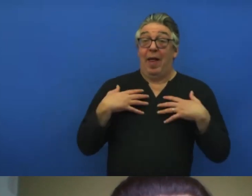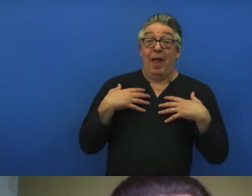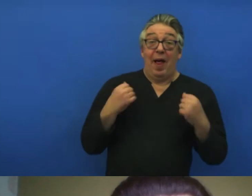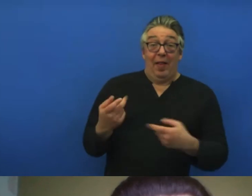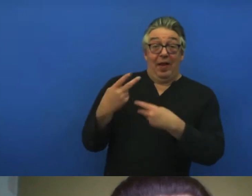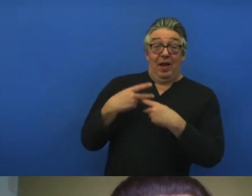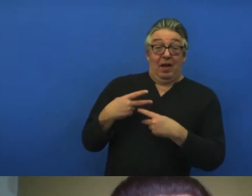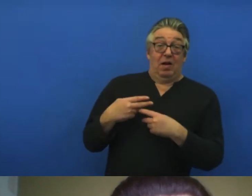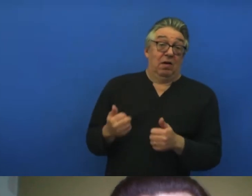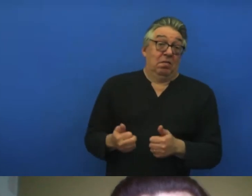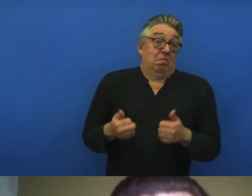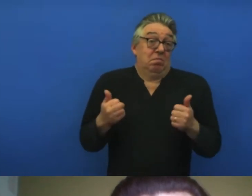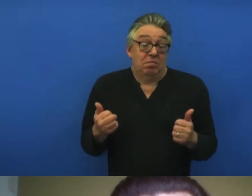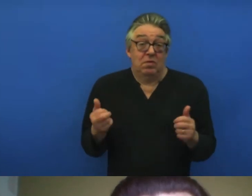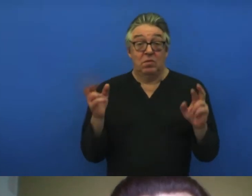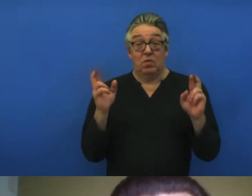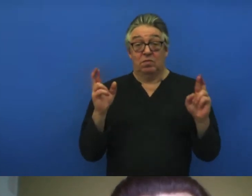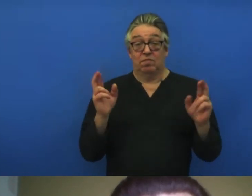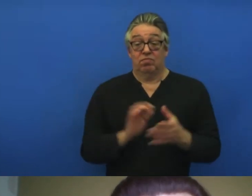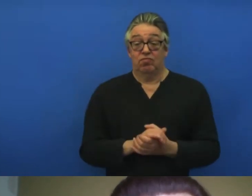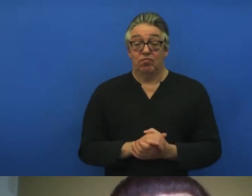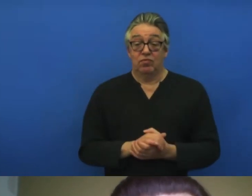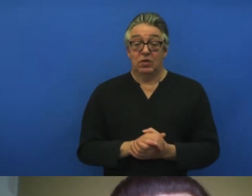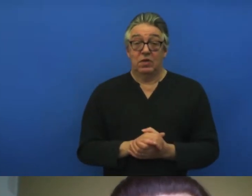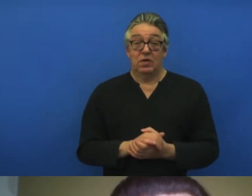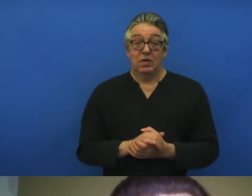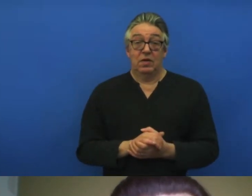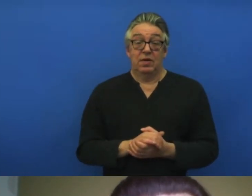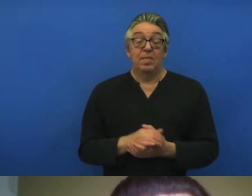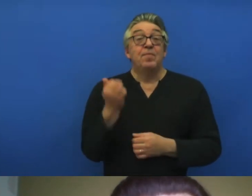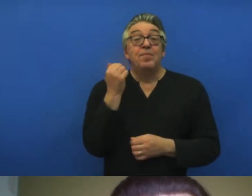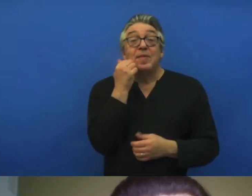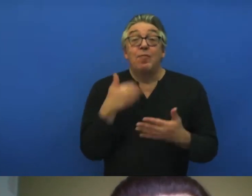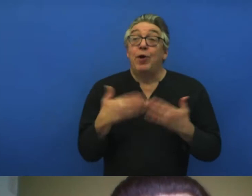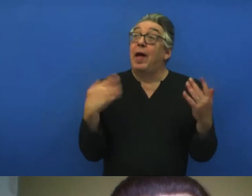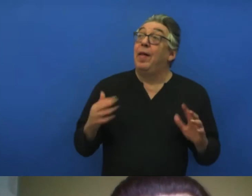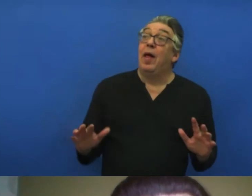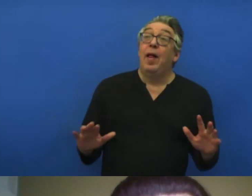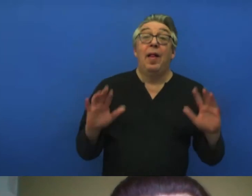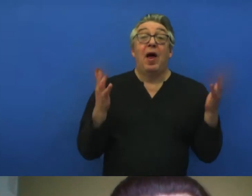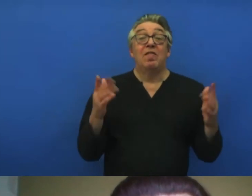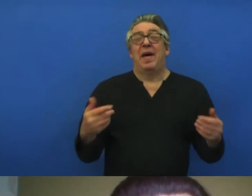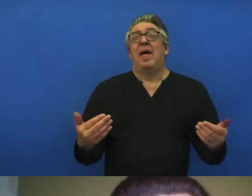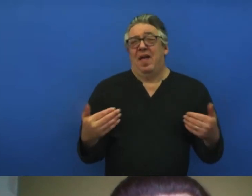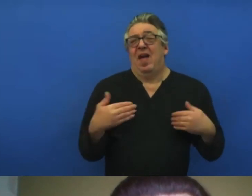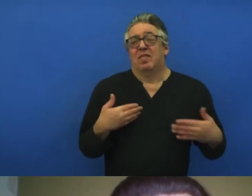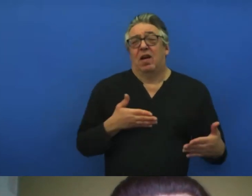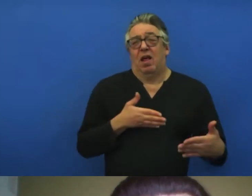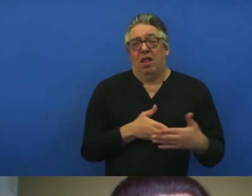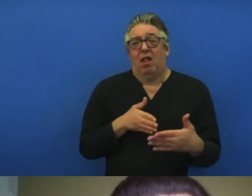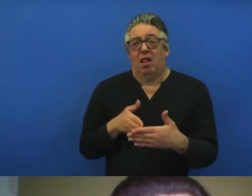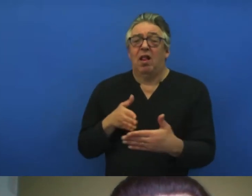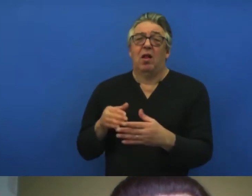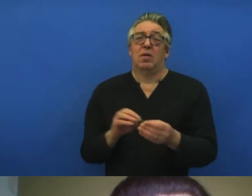Of course, in my day-to-day life, I do face a lot of difficulties, but I hope that things will get better very soon. I'm